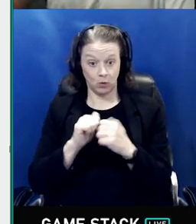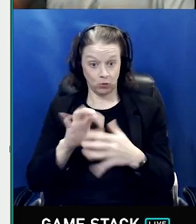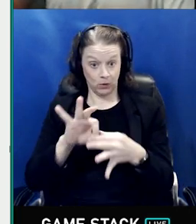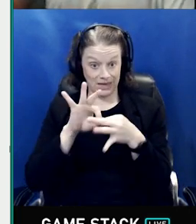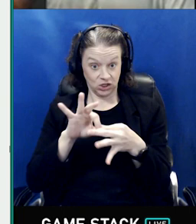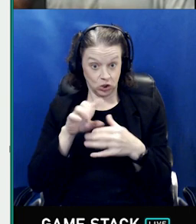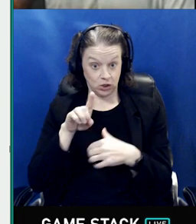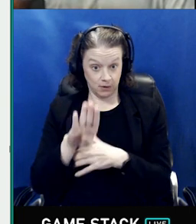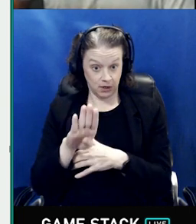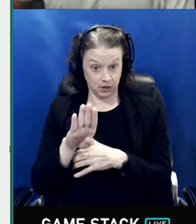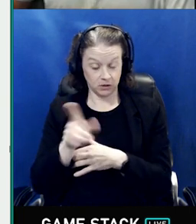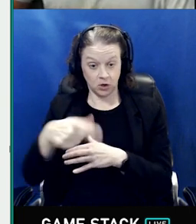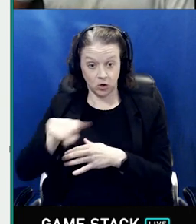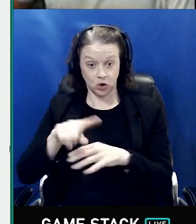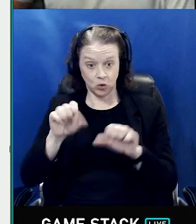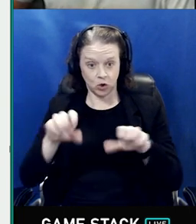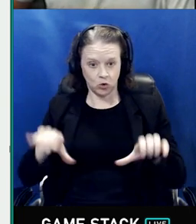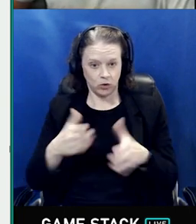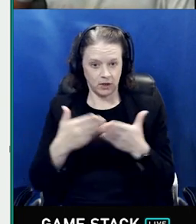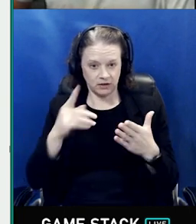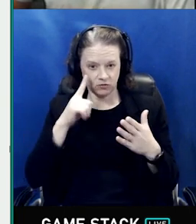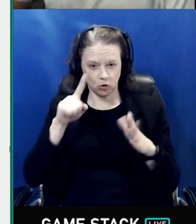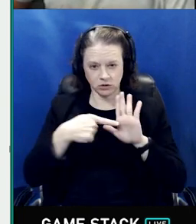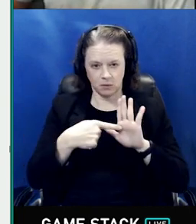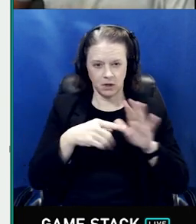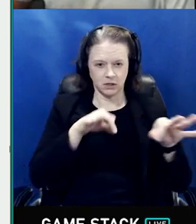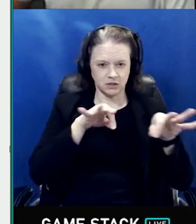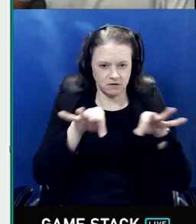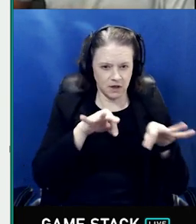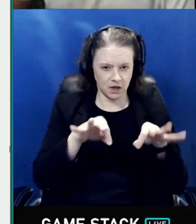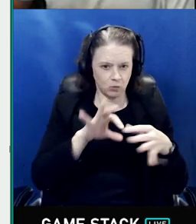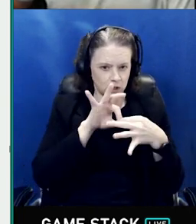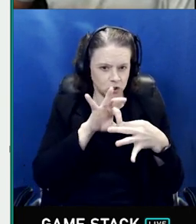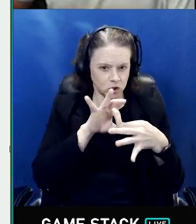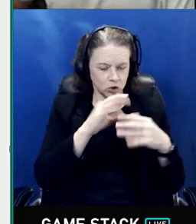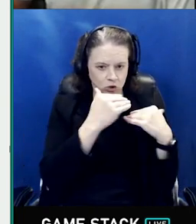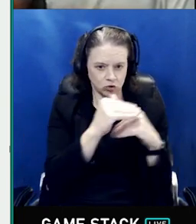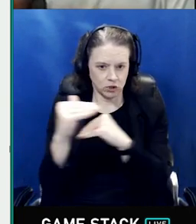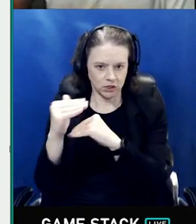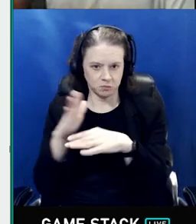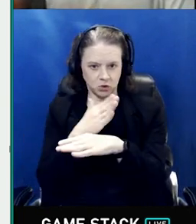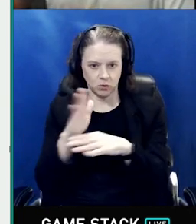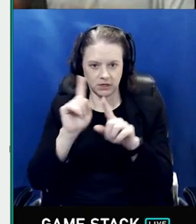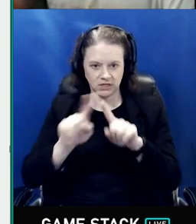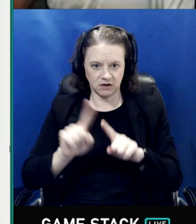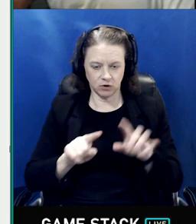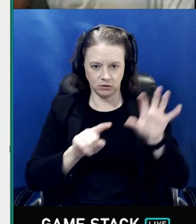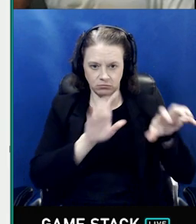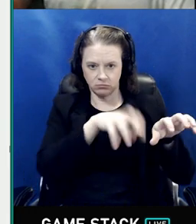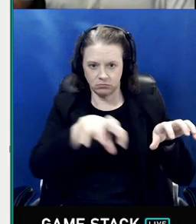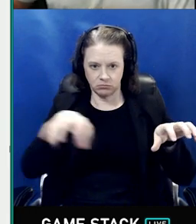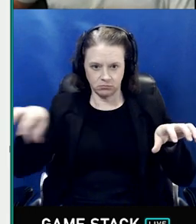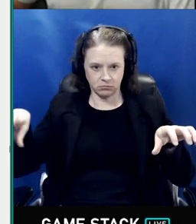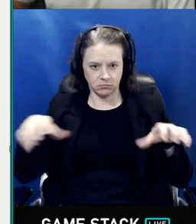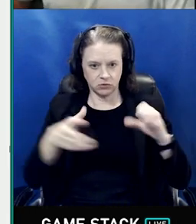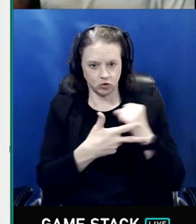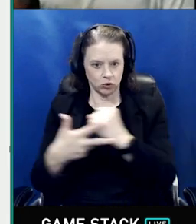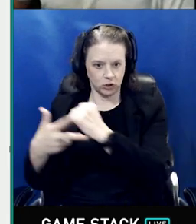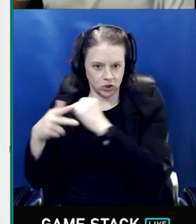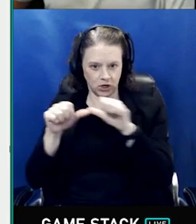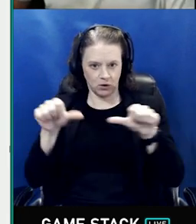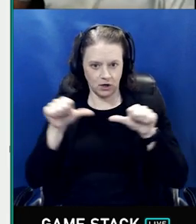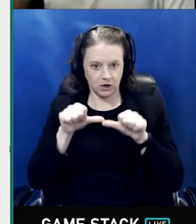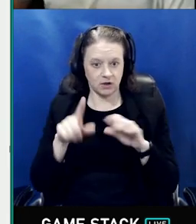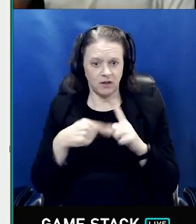to do things like define relational constraints between your different entities you're storing. And this lets you do things like create